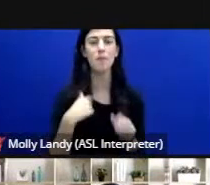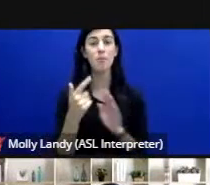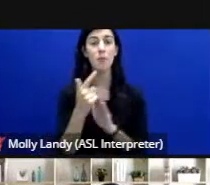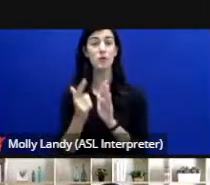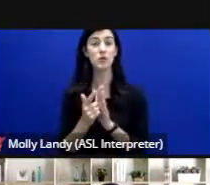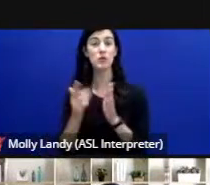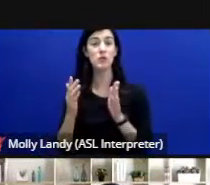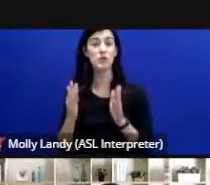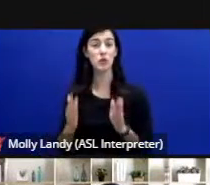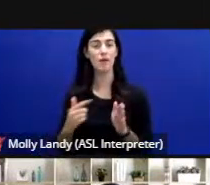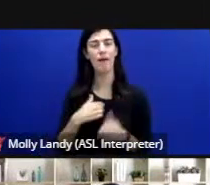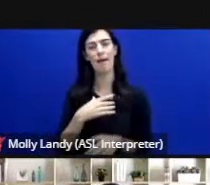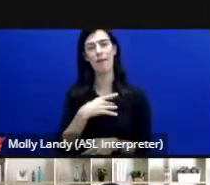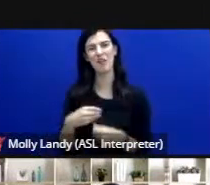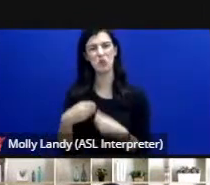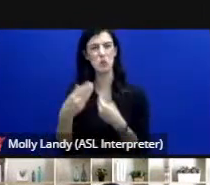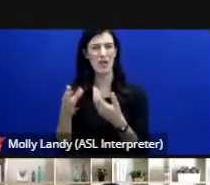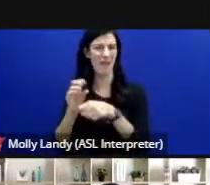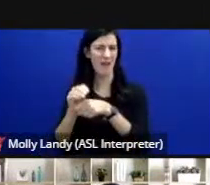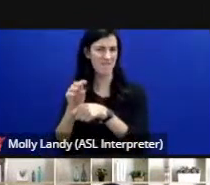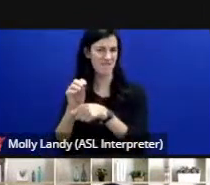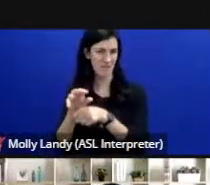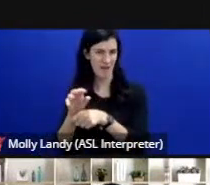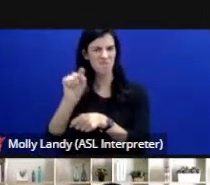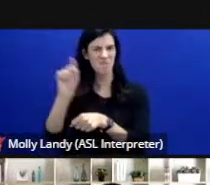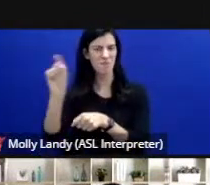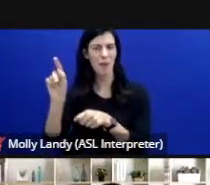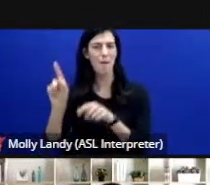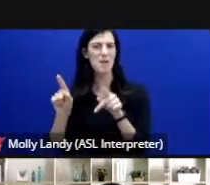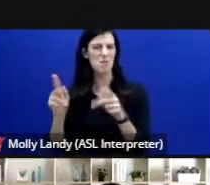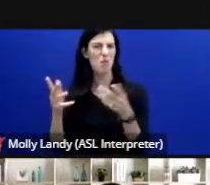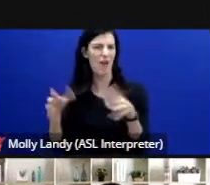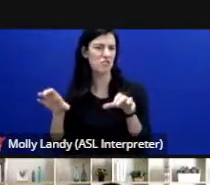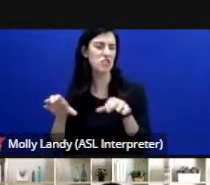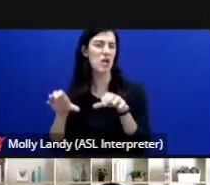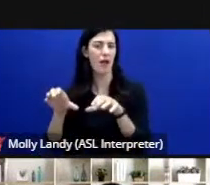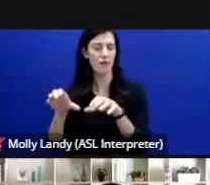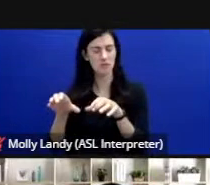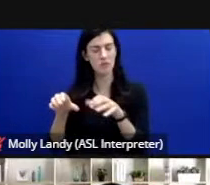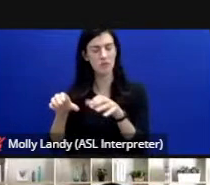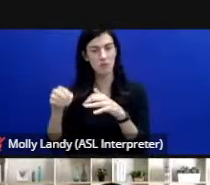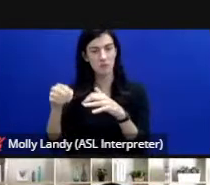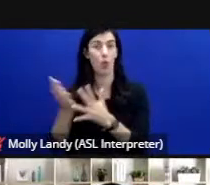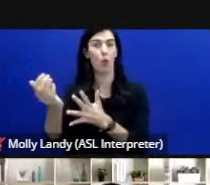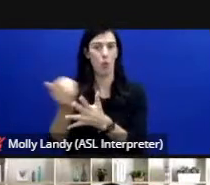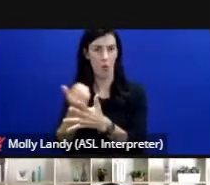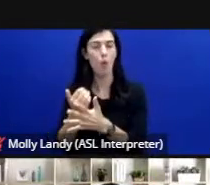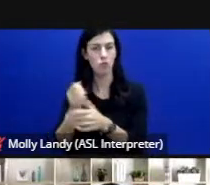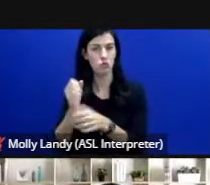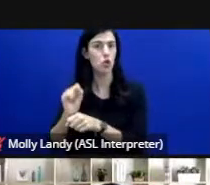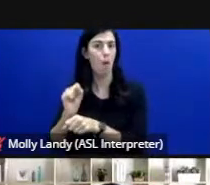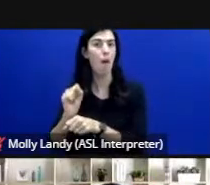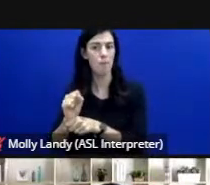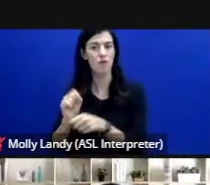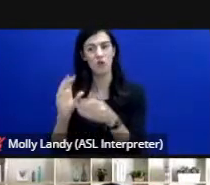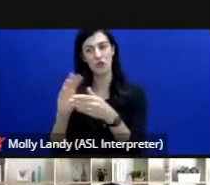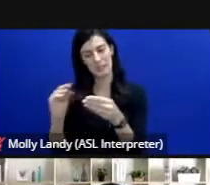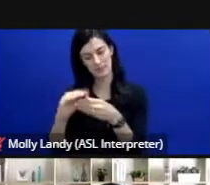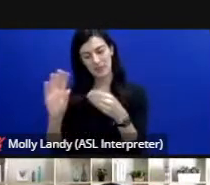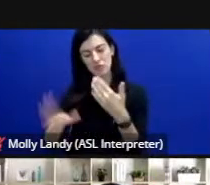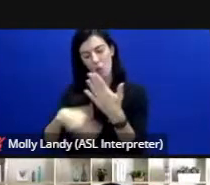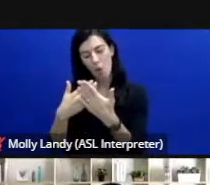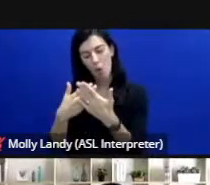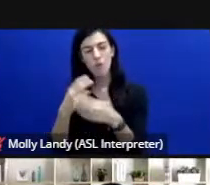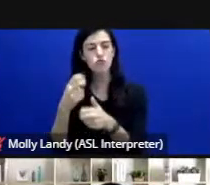little bit of advice that people have already done a very thorough job of articulating all the problems